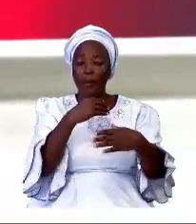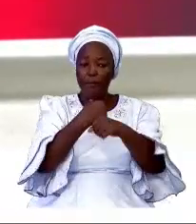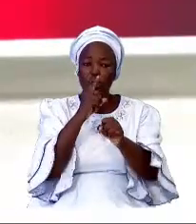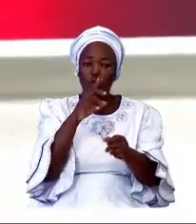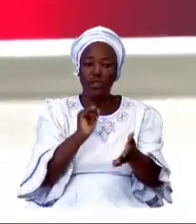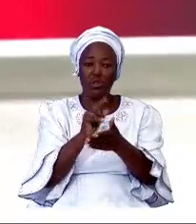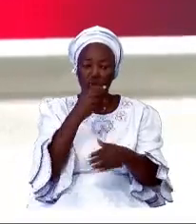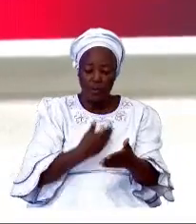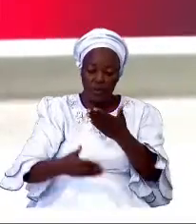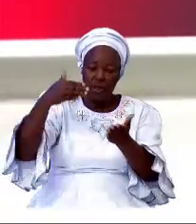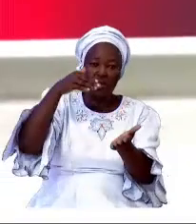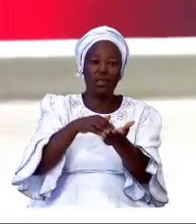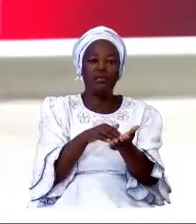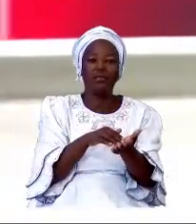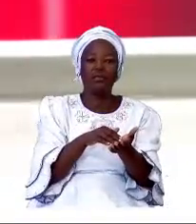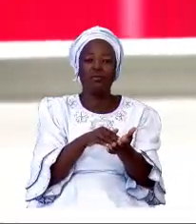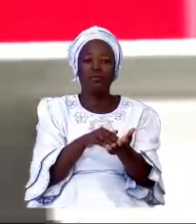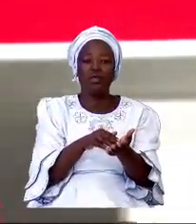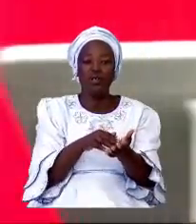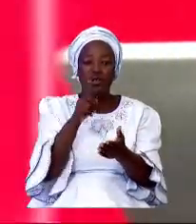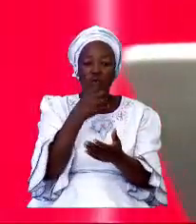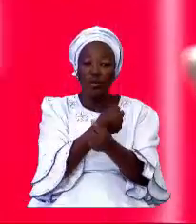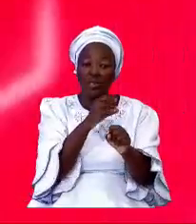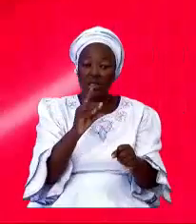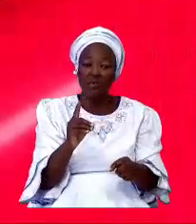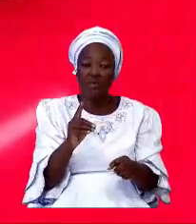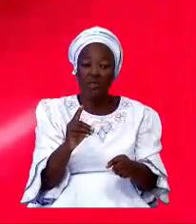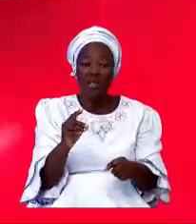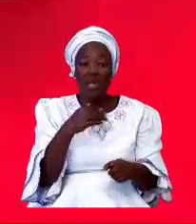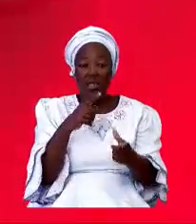you'll be a partaker. Make sure you are saved.